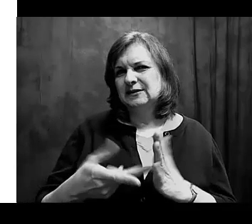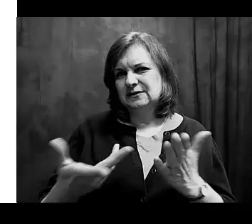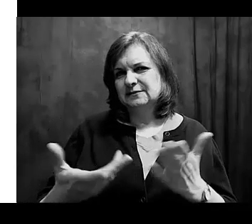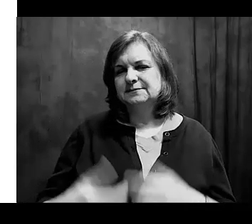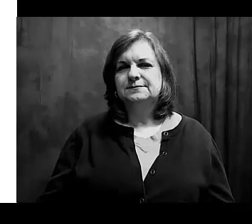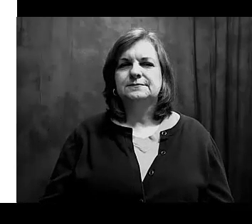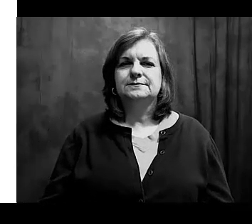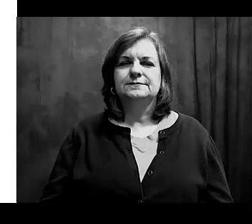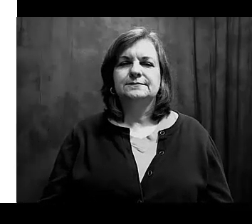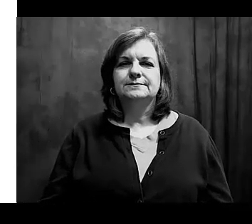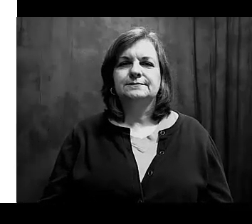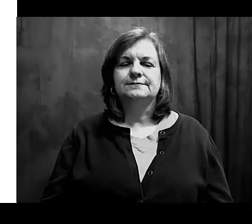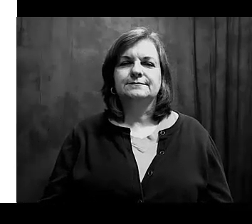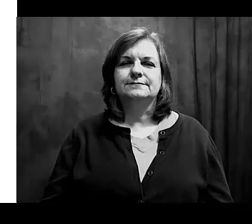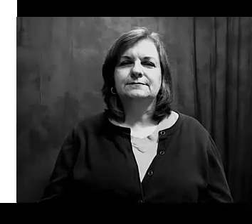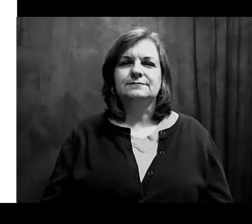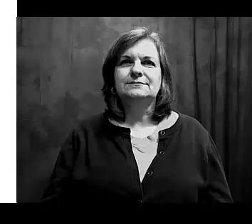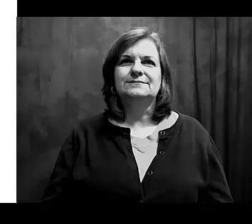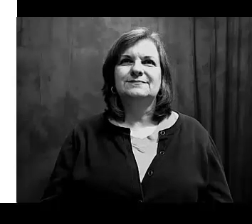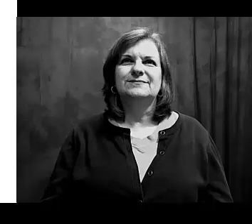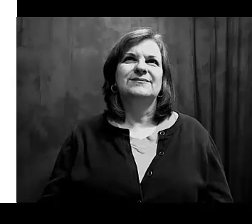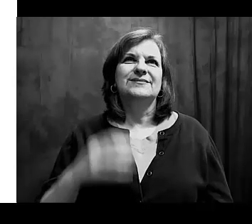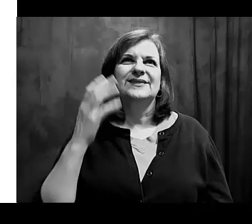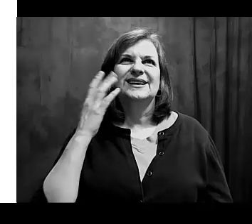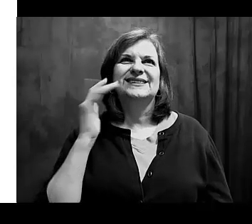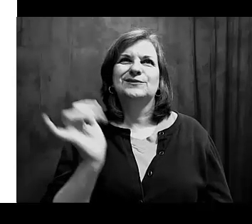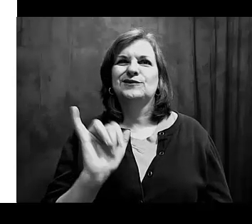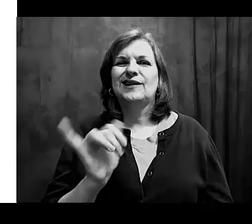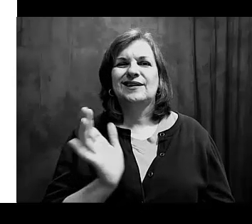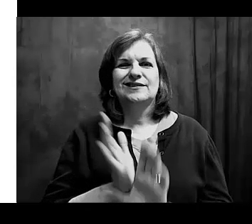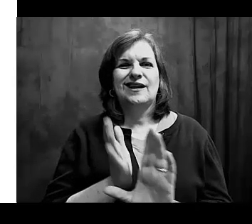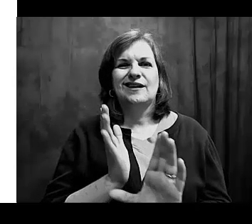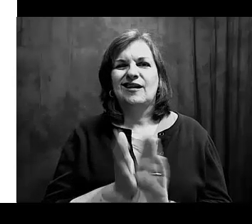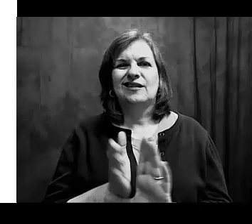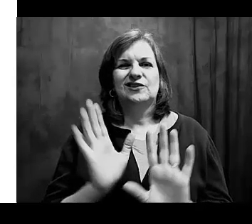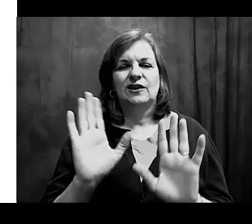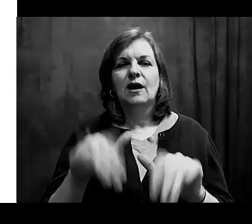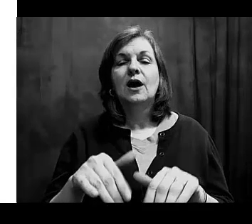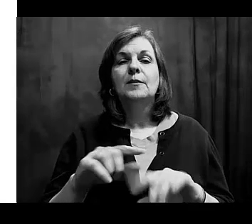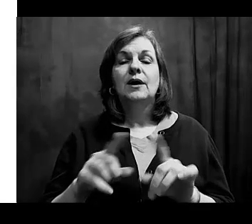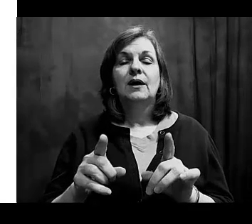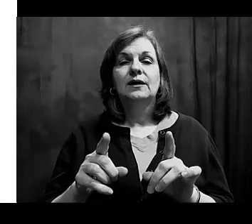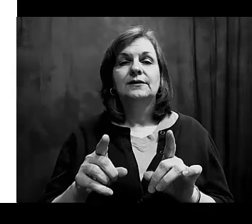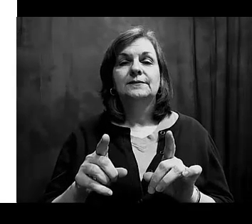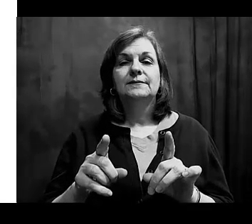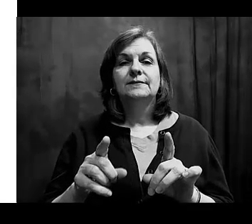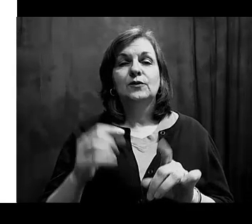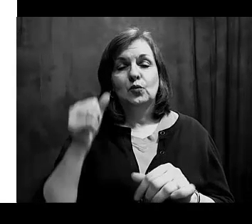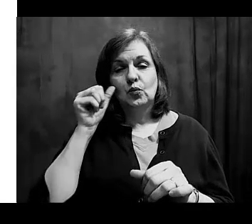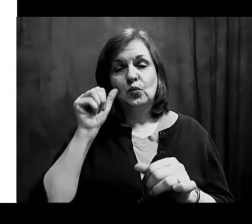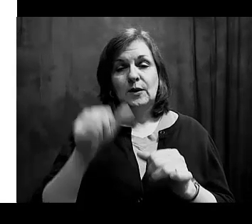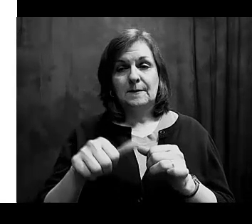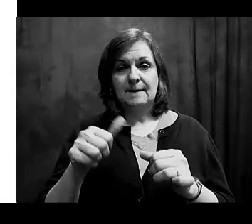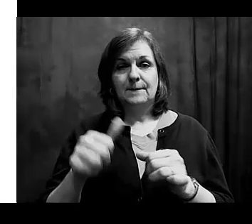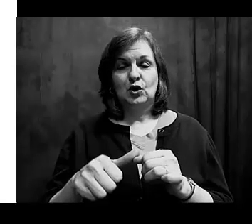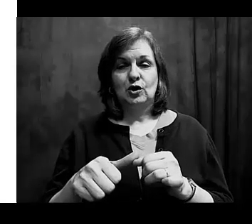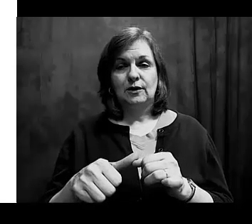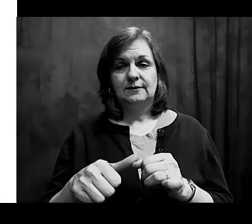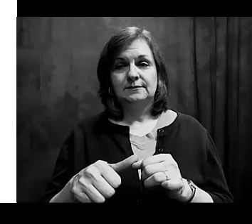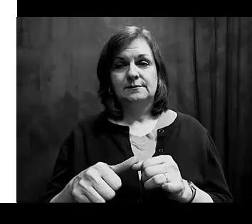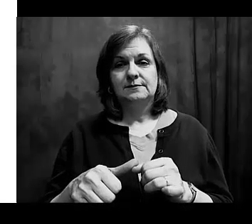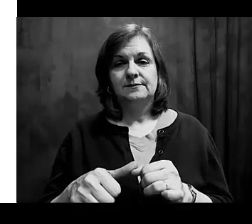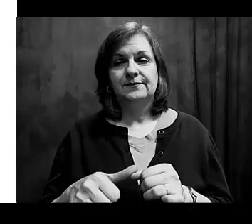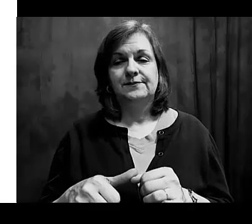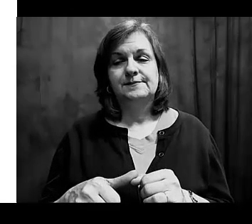a stimuli exists, but you don't know what that stimuli is yet, okay? What